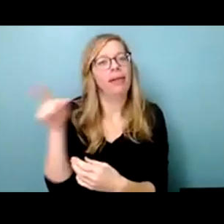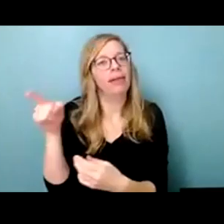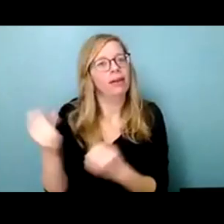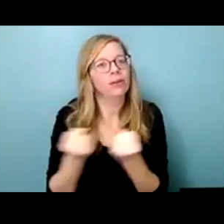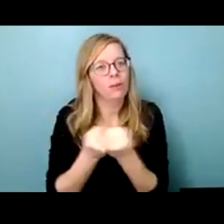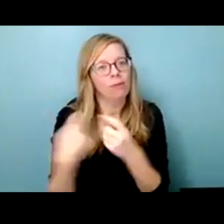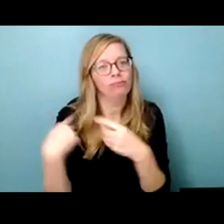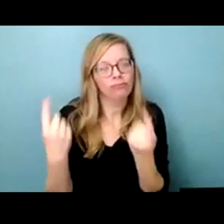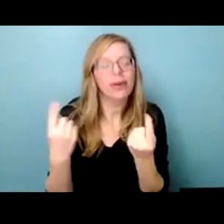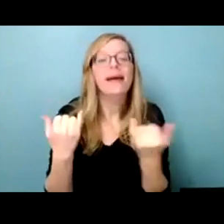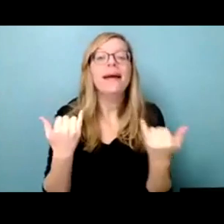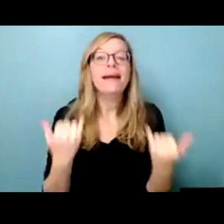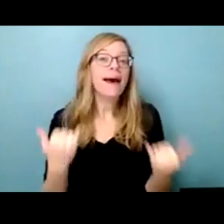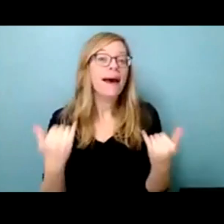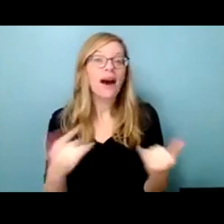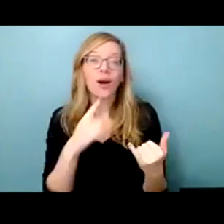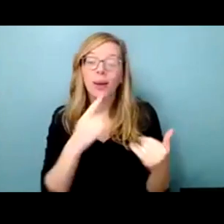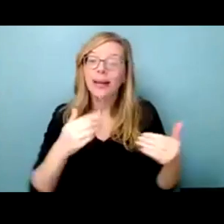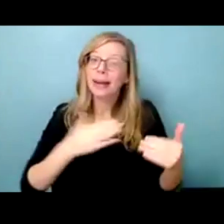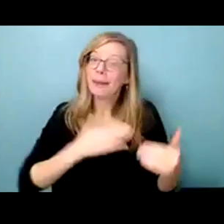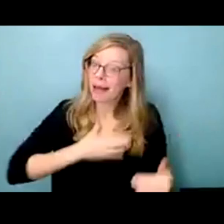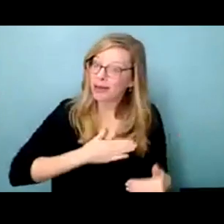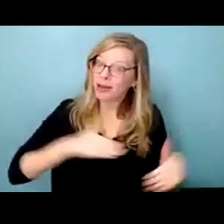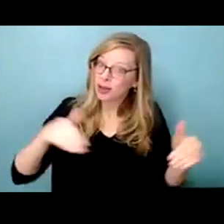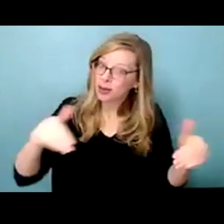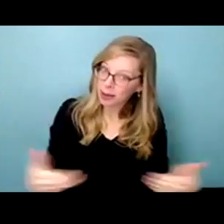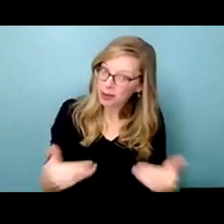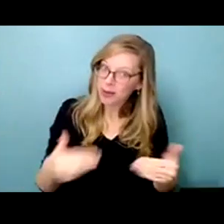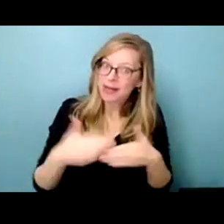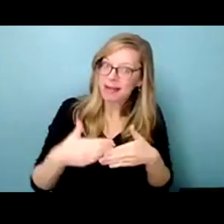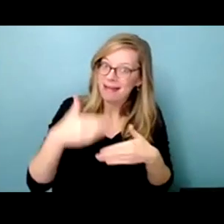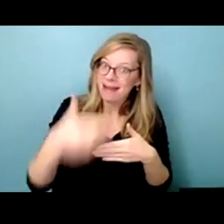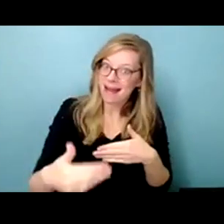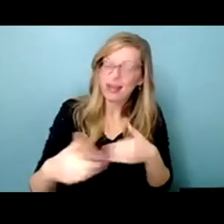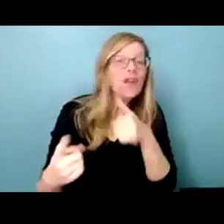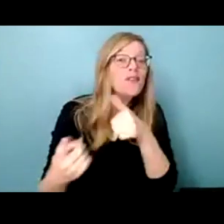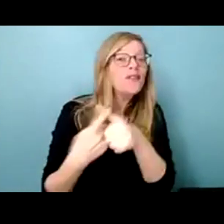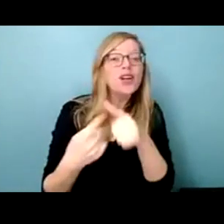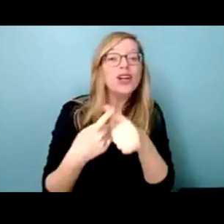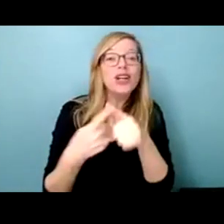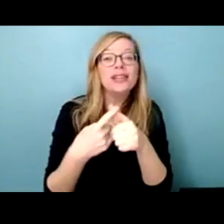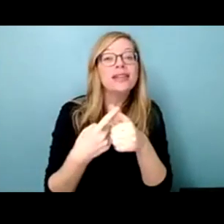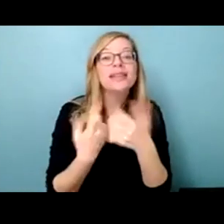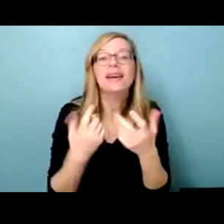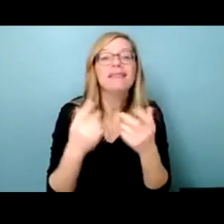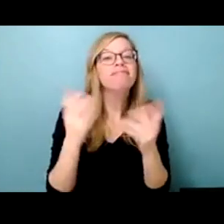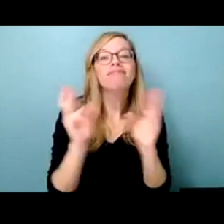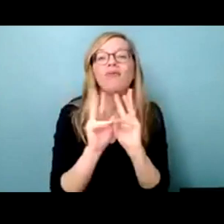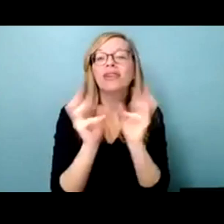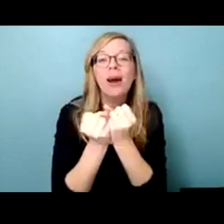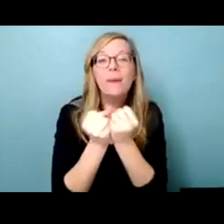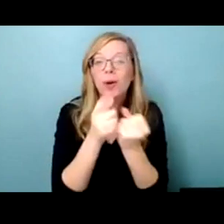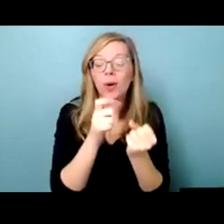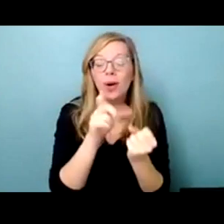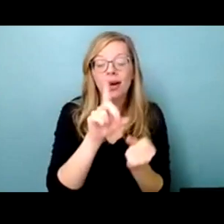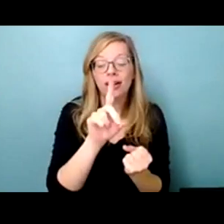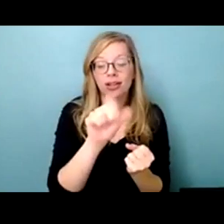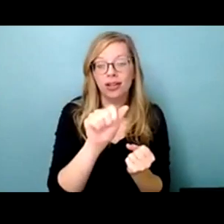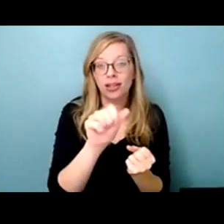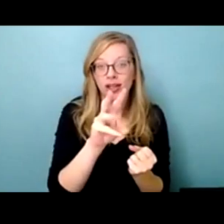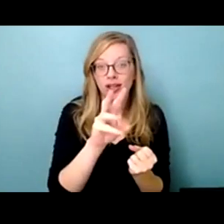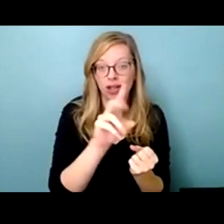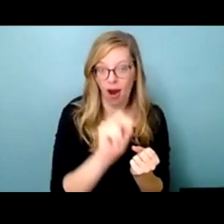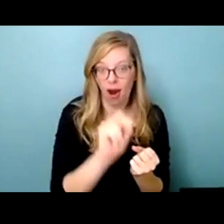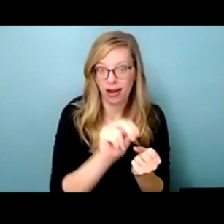have the pleasure of introducing our next our first session here for today. Dawn Sands is going to be